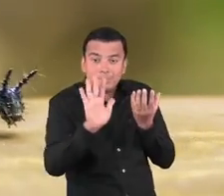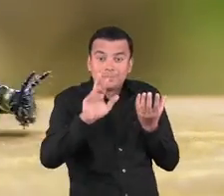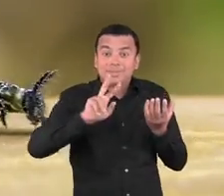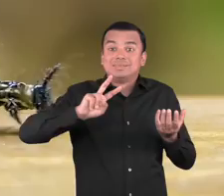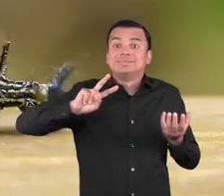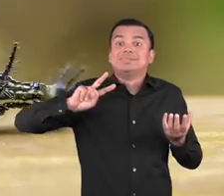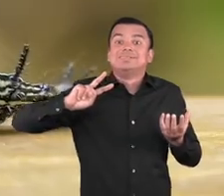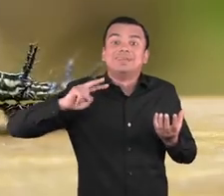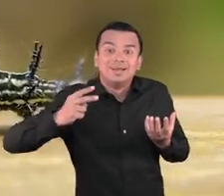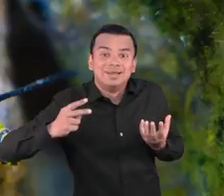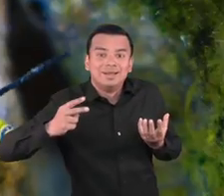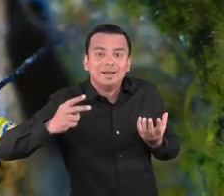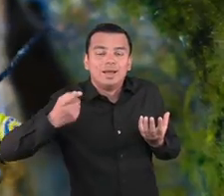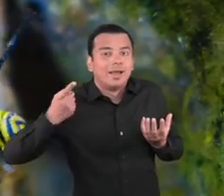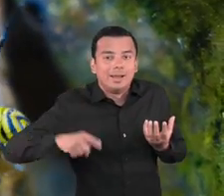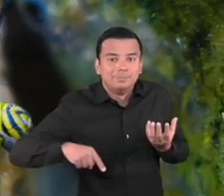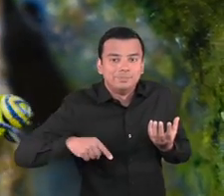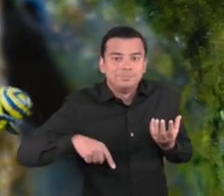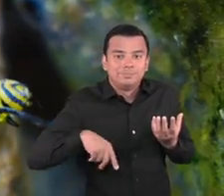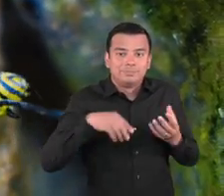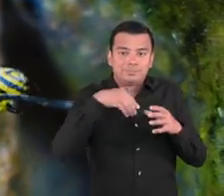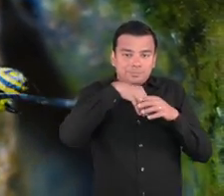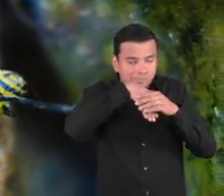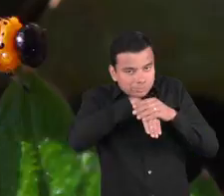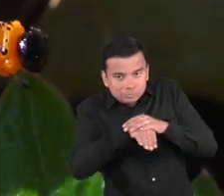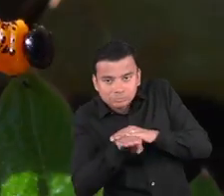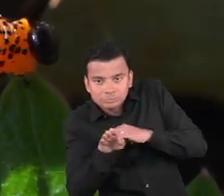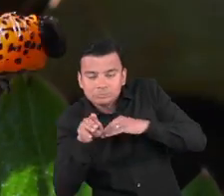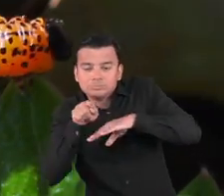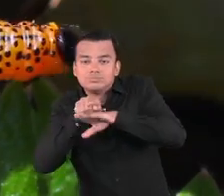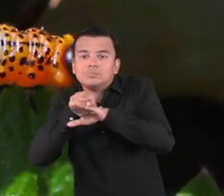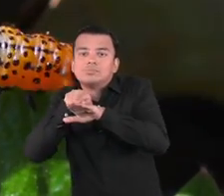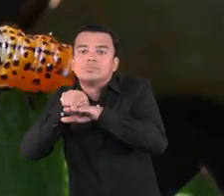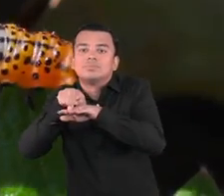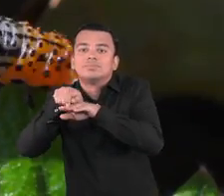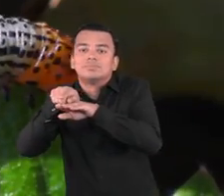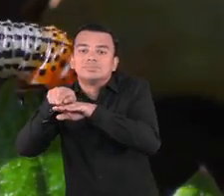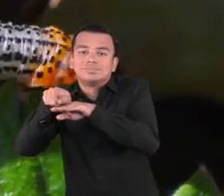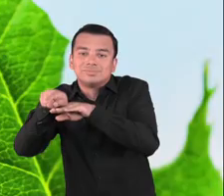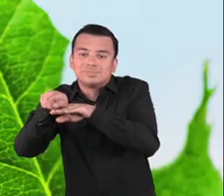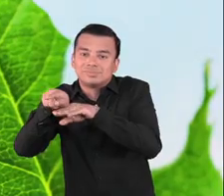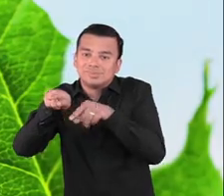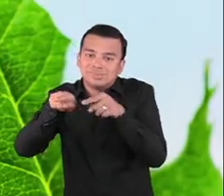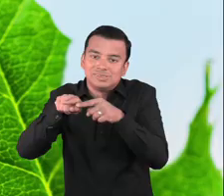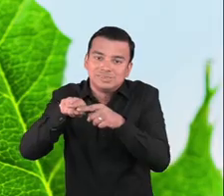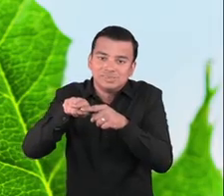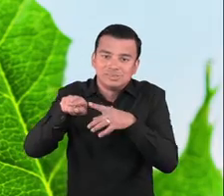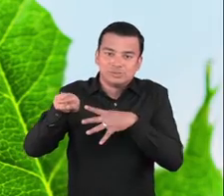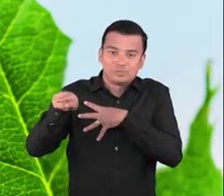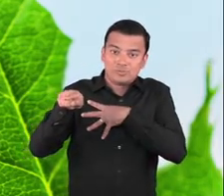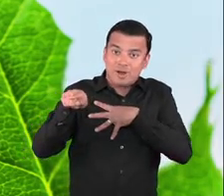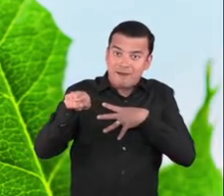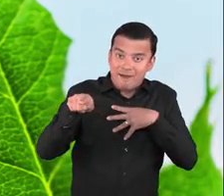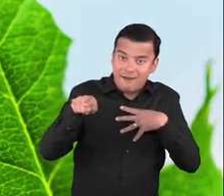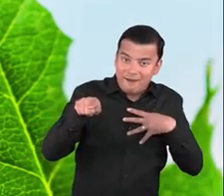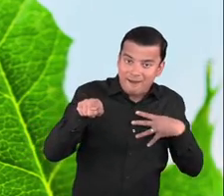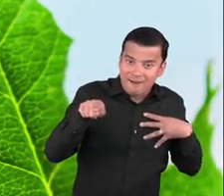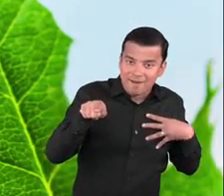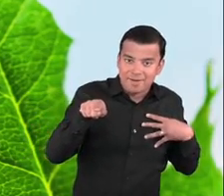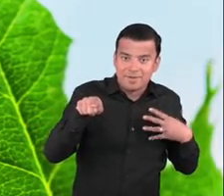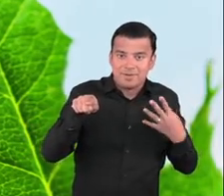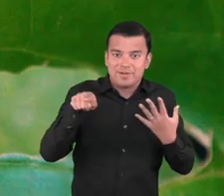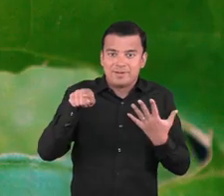Caterpillars will have fascinating patterns or stripes on their bodies. They have to eat a lot of food to grow.